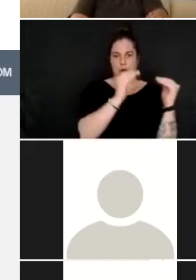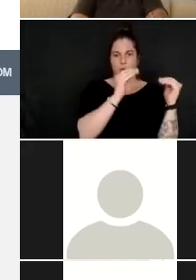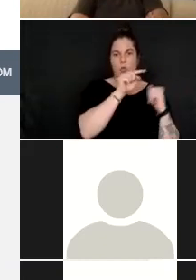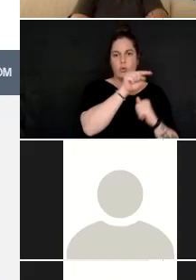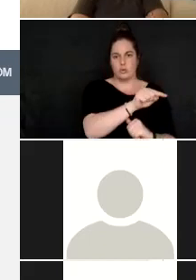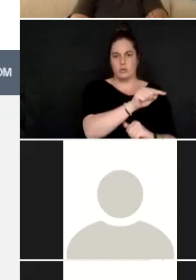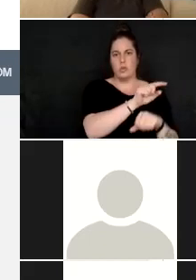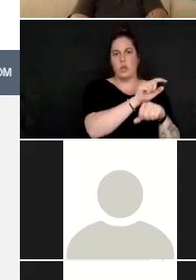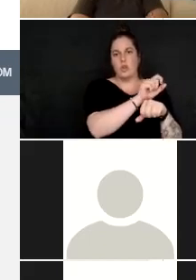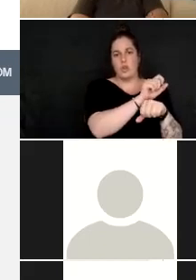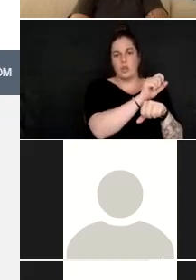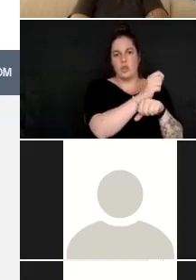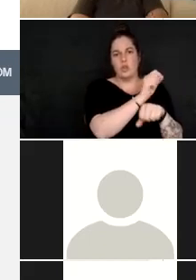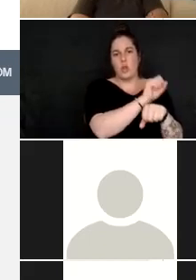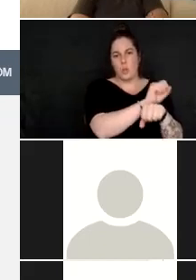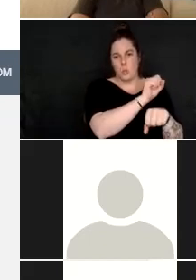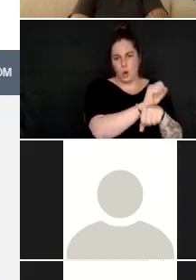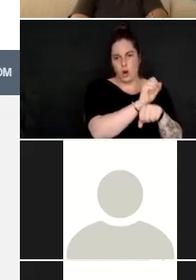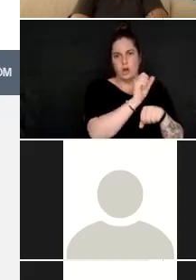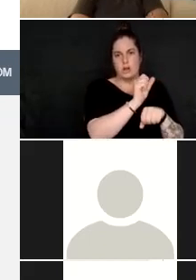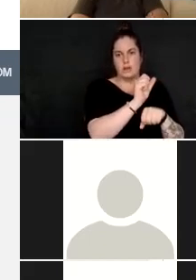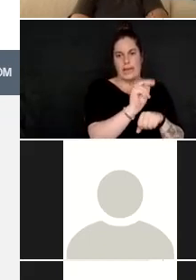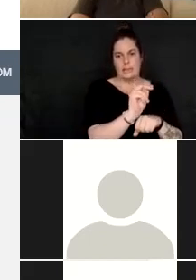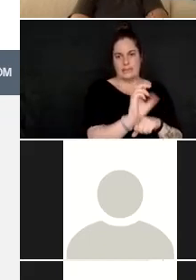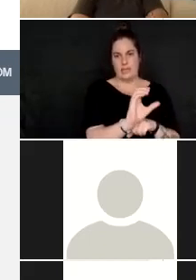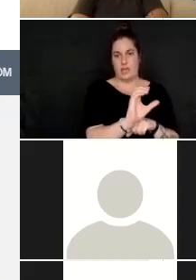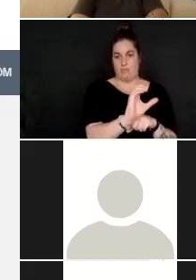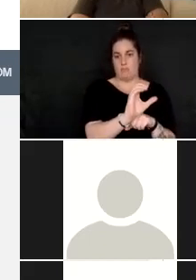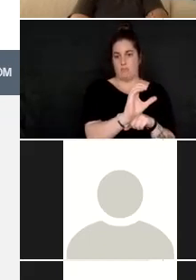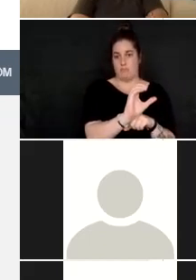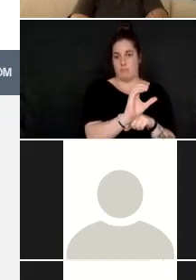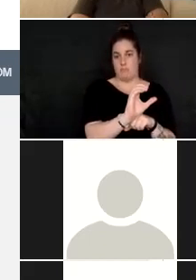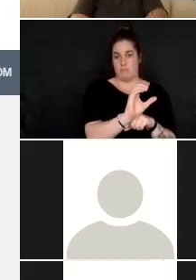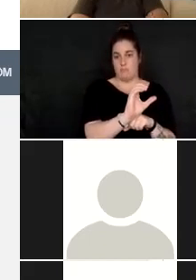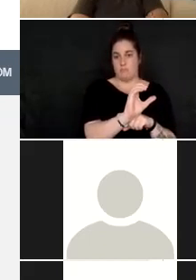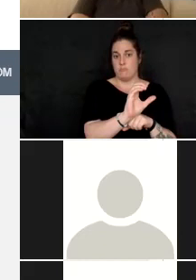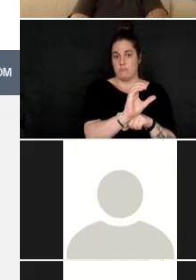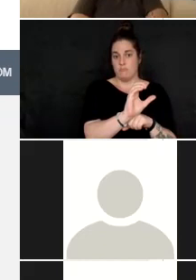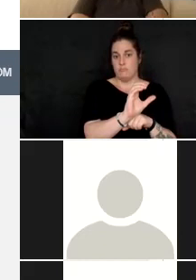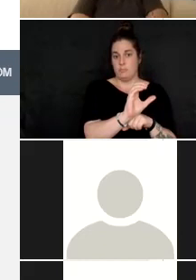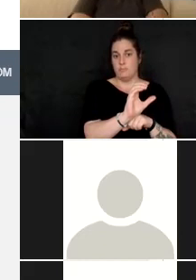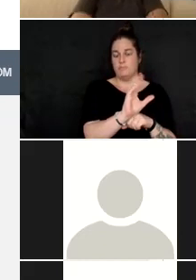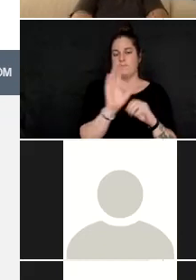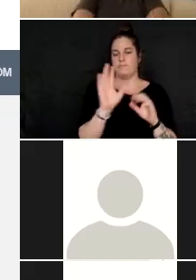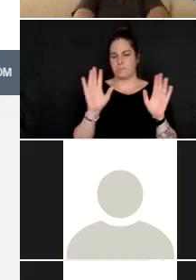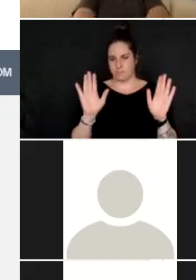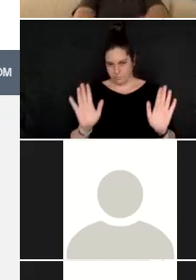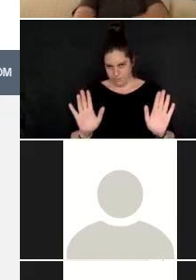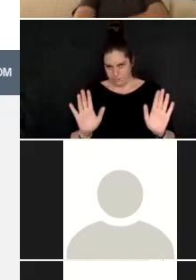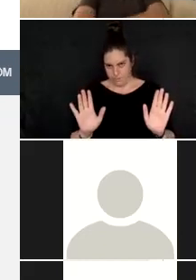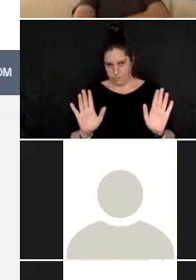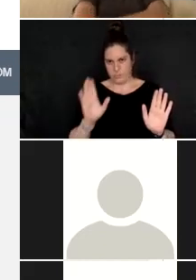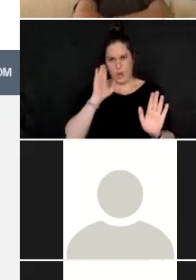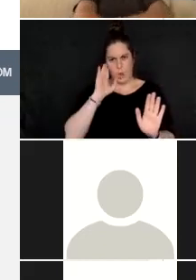the work done by non-conservative forces. Okay. Now, let me just, you know, say to